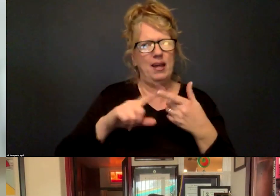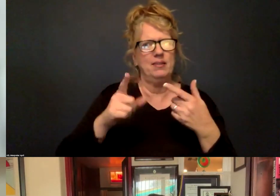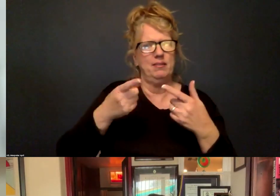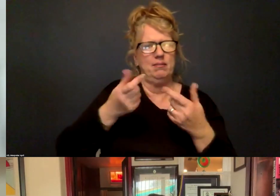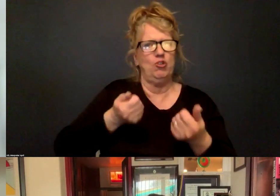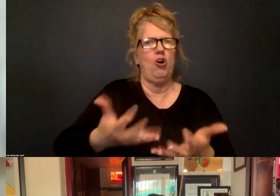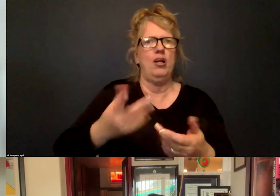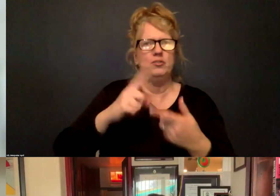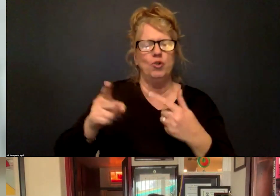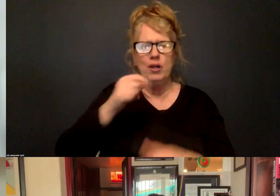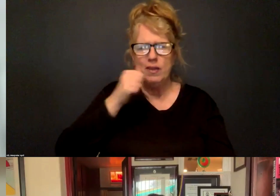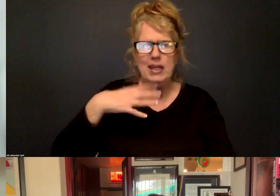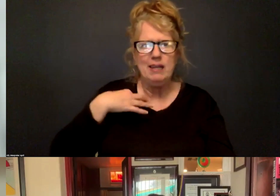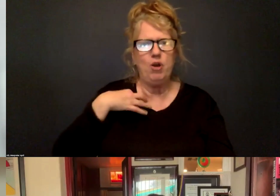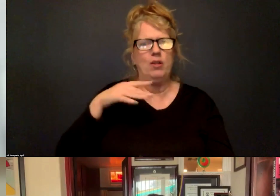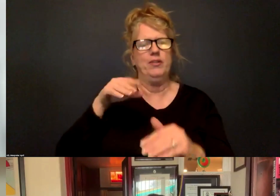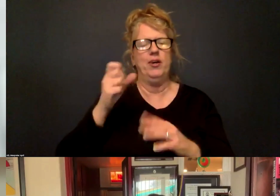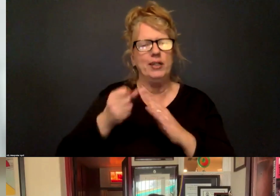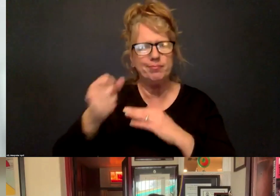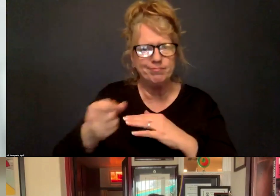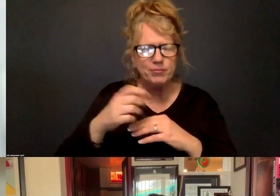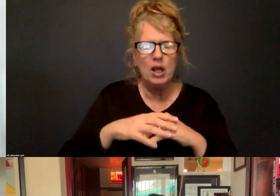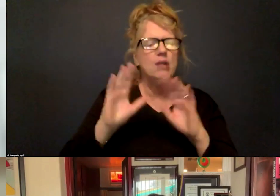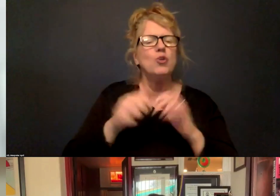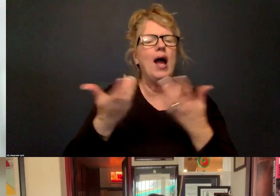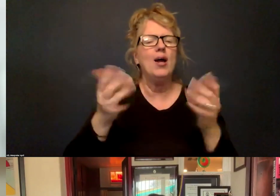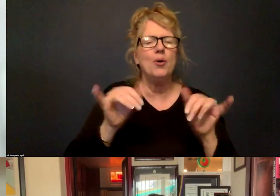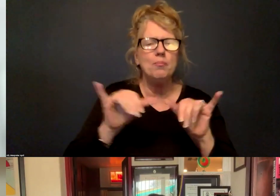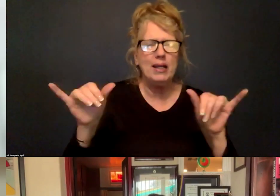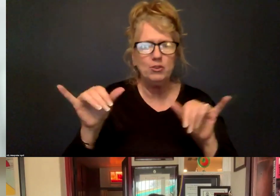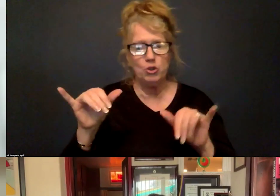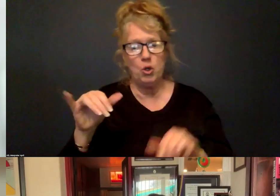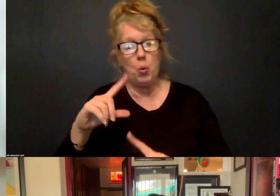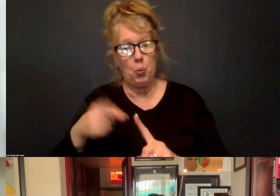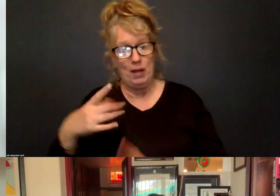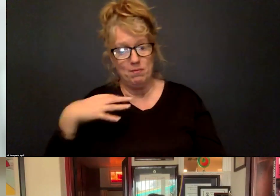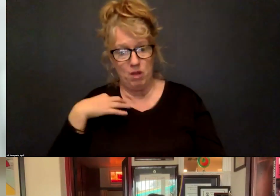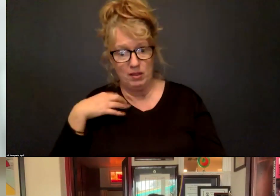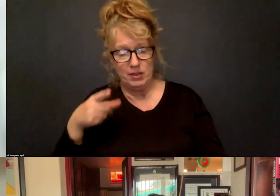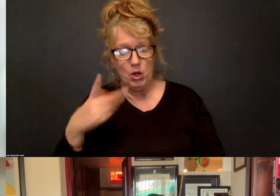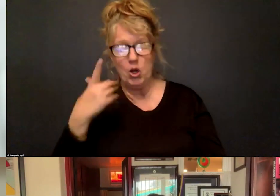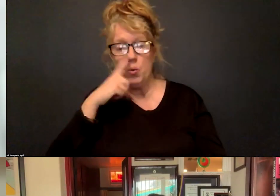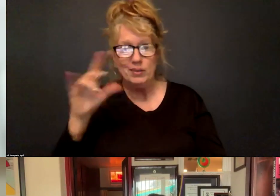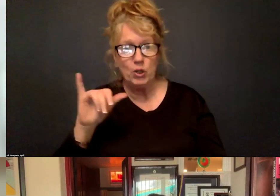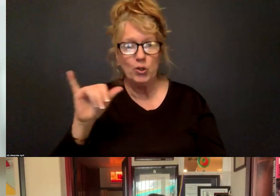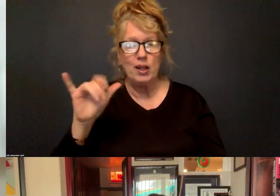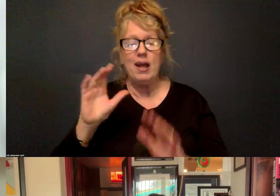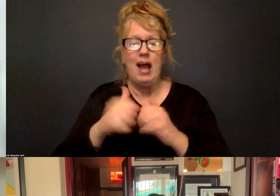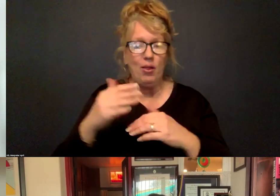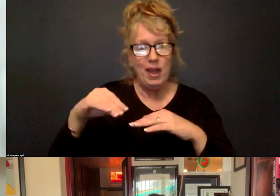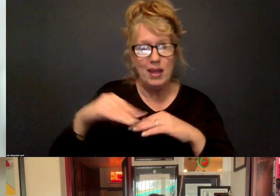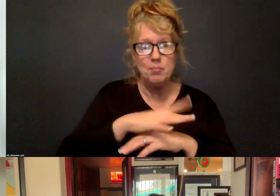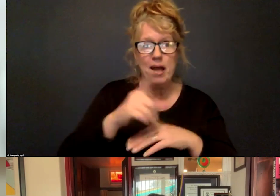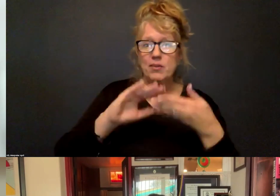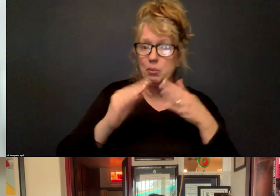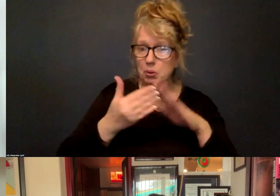On the other hand, you ask the question, how can we measure when sites are voluntary only, what that does to the community and what's missing